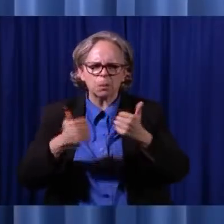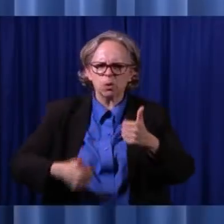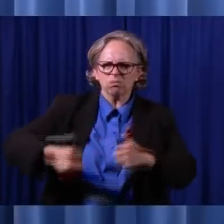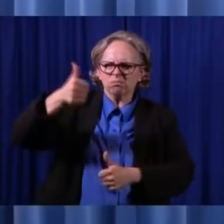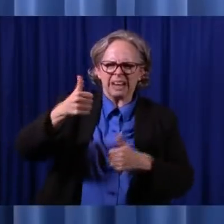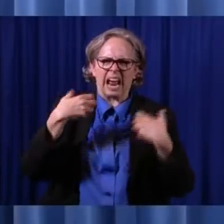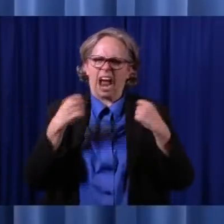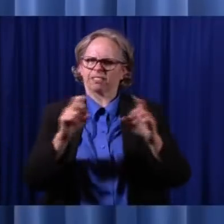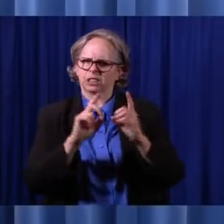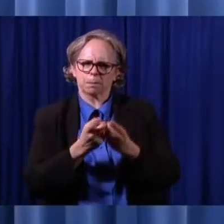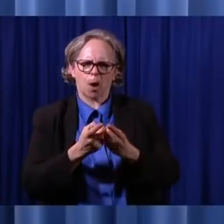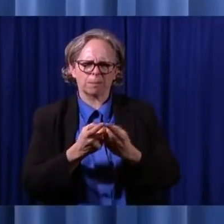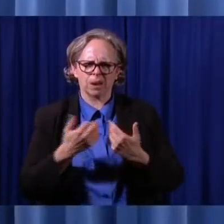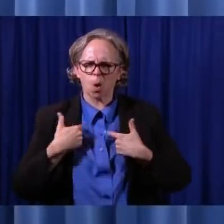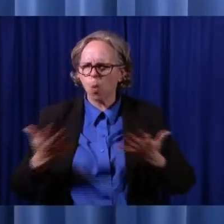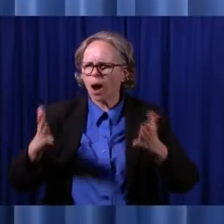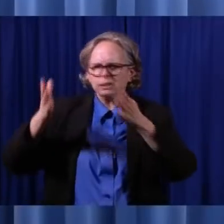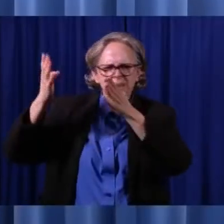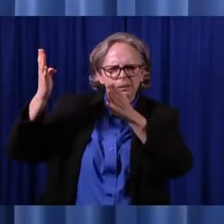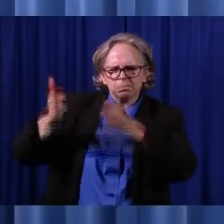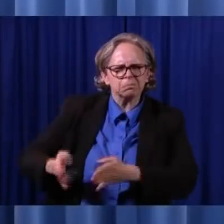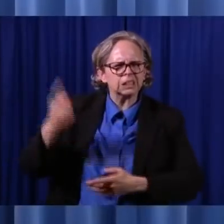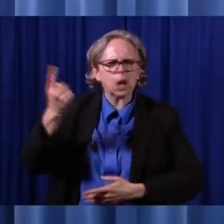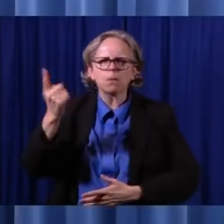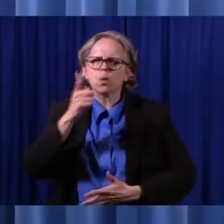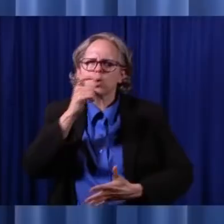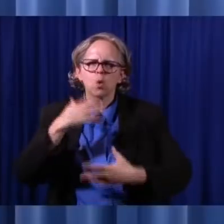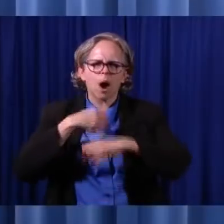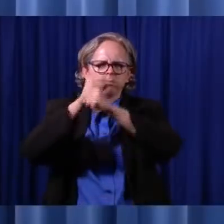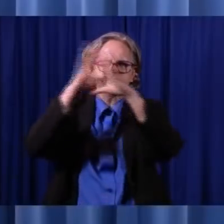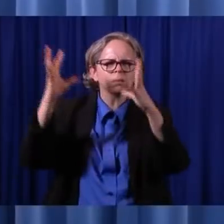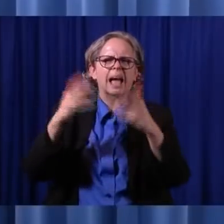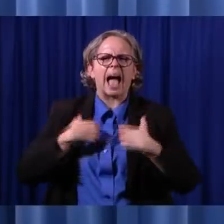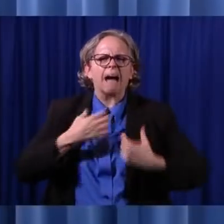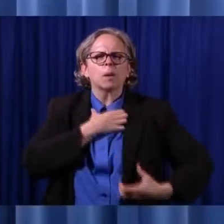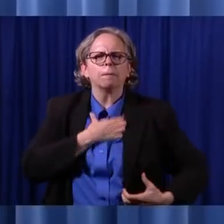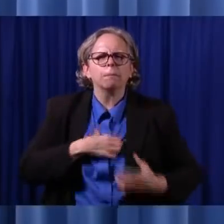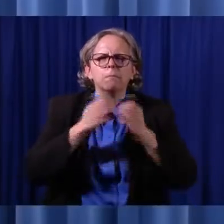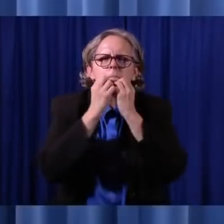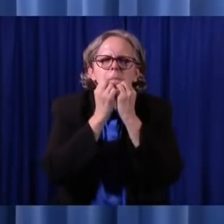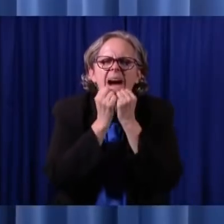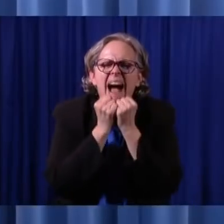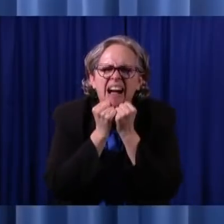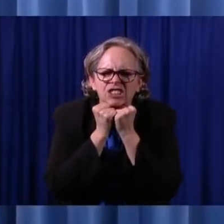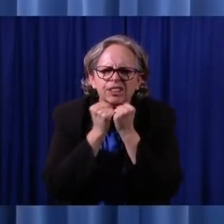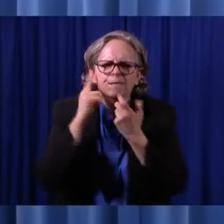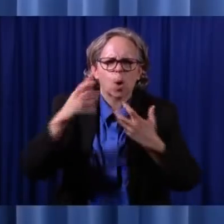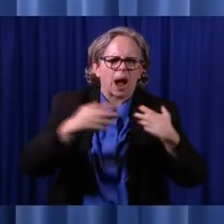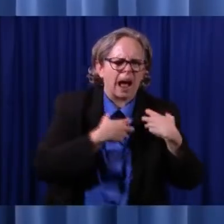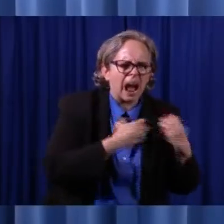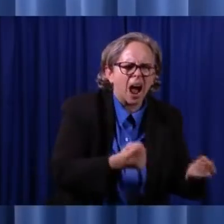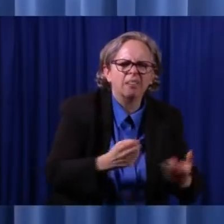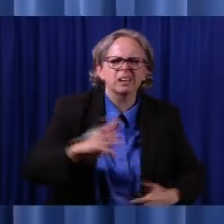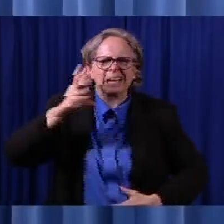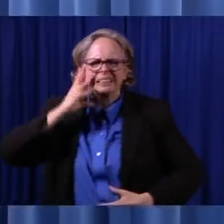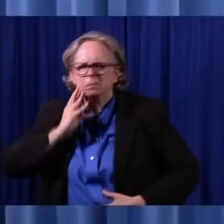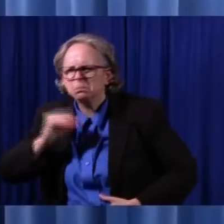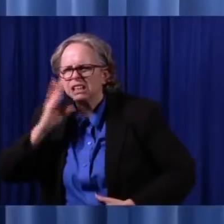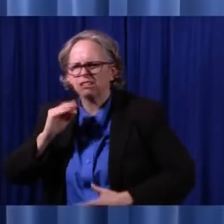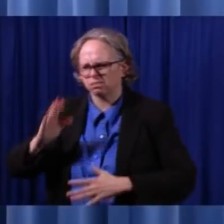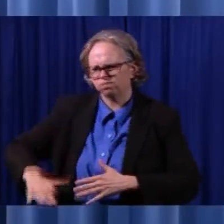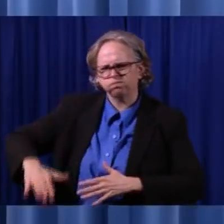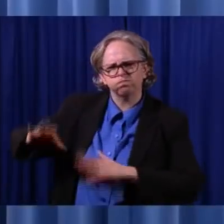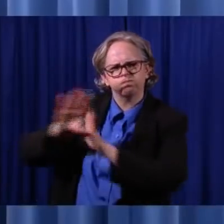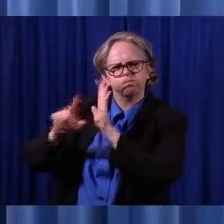passion for public health, someone who had a public health background, and someone who had the ability